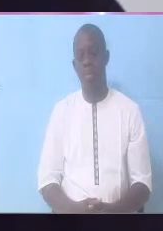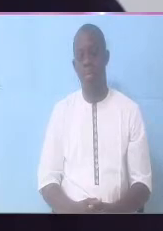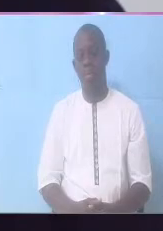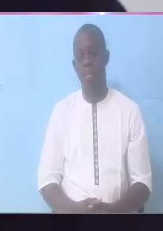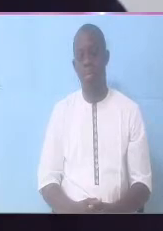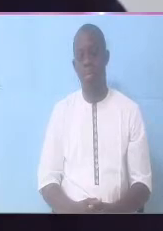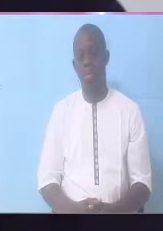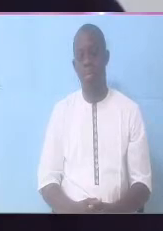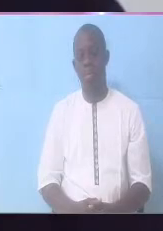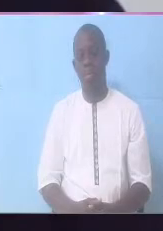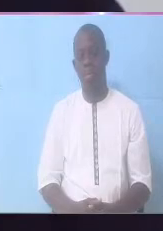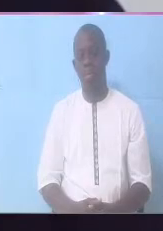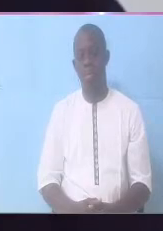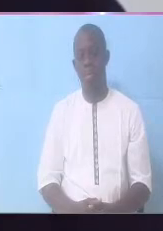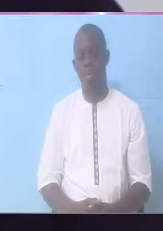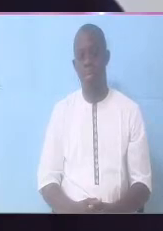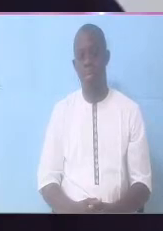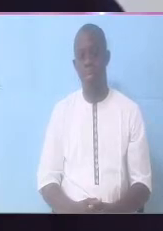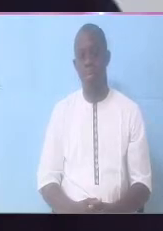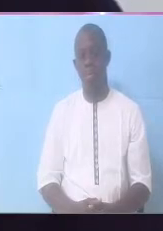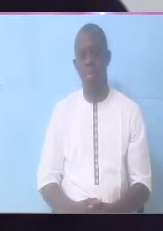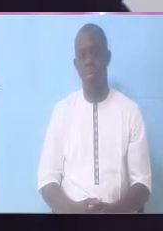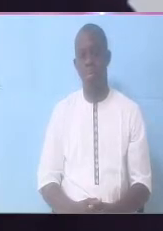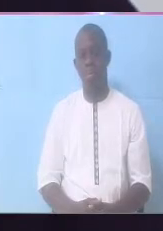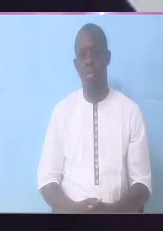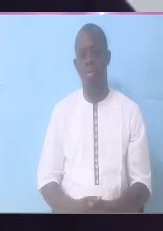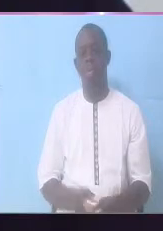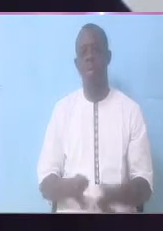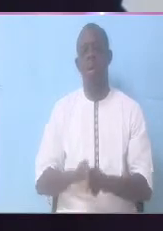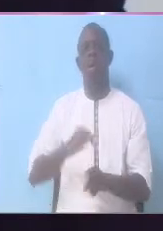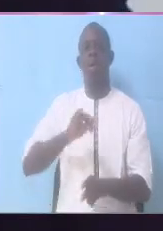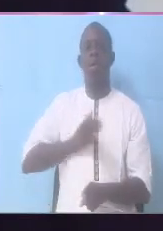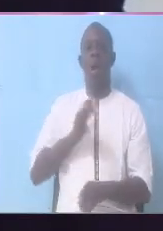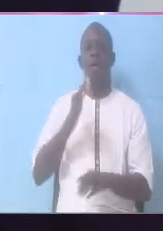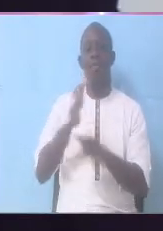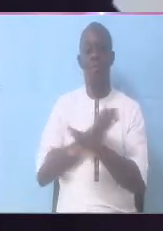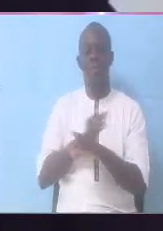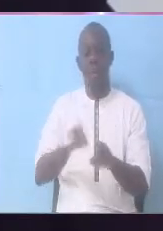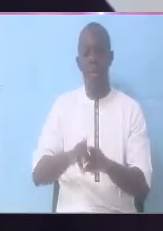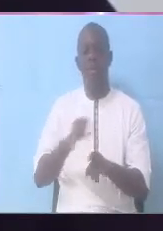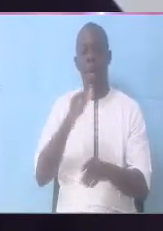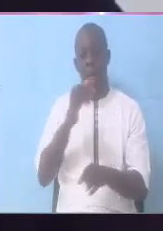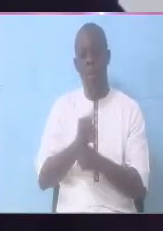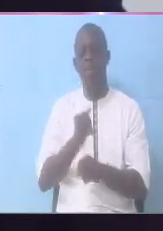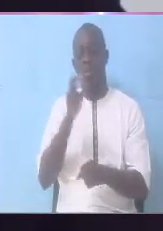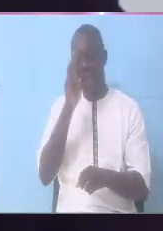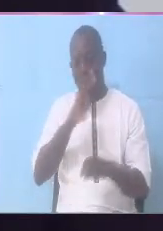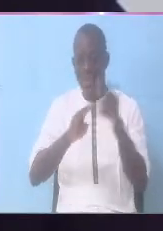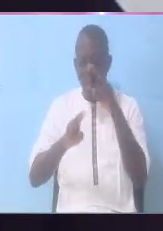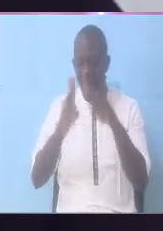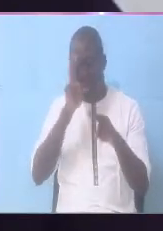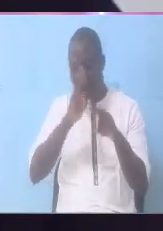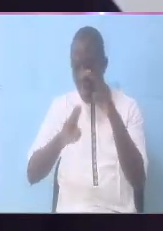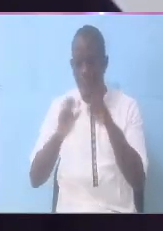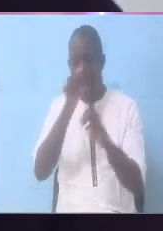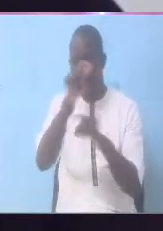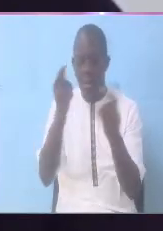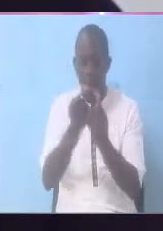relatives, and when it's time for them to eat her son, she didn't want it to happen. Yo